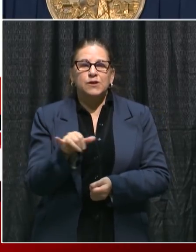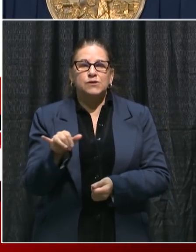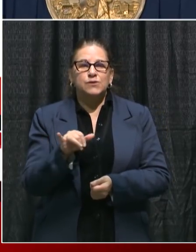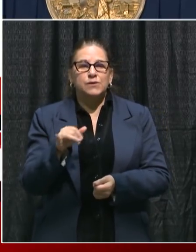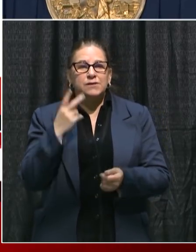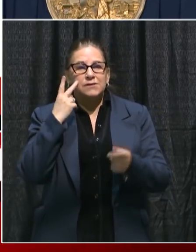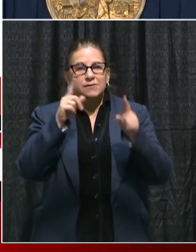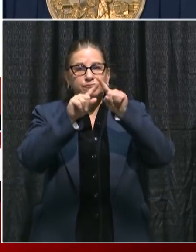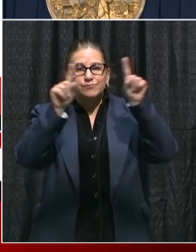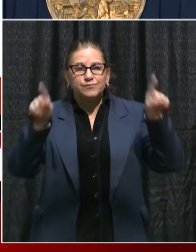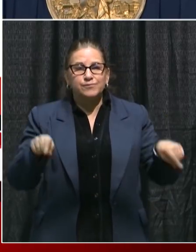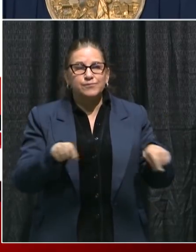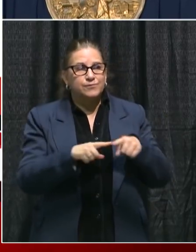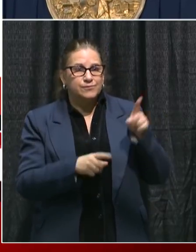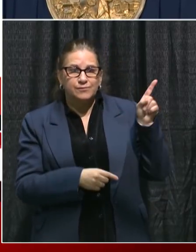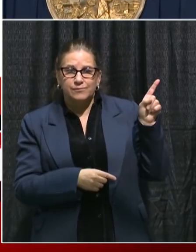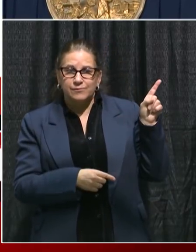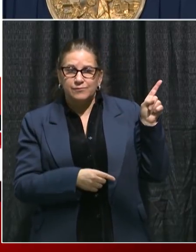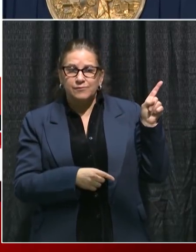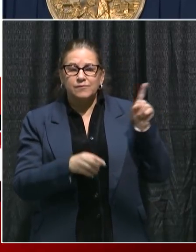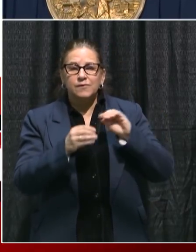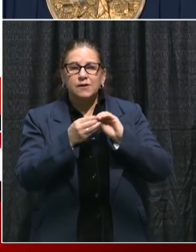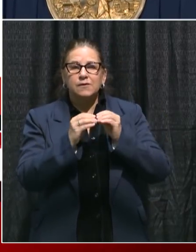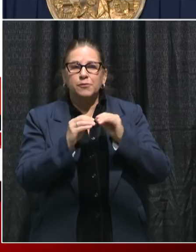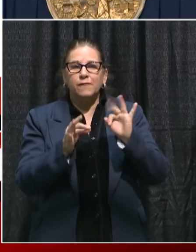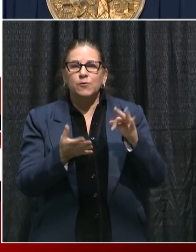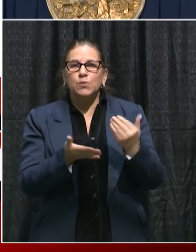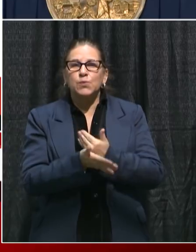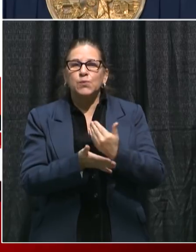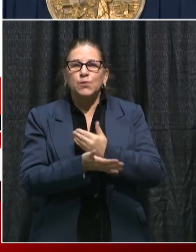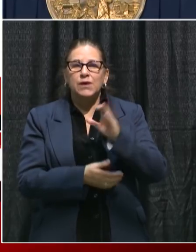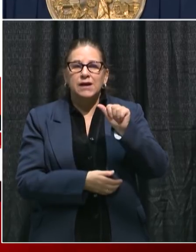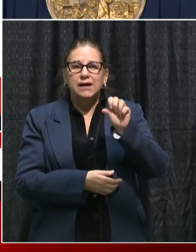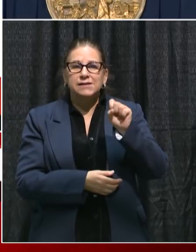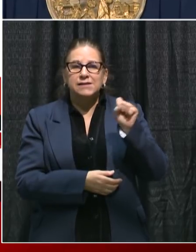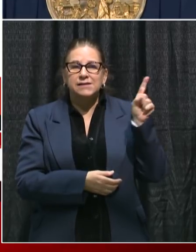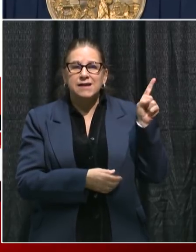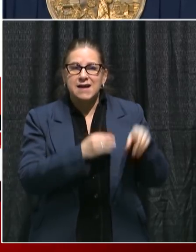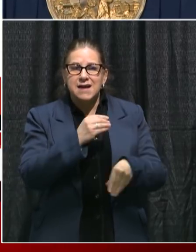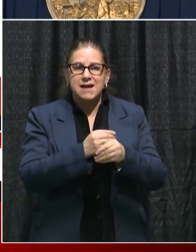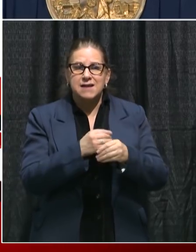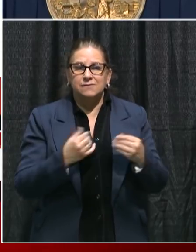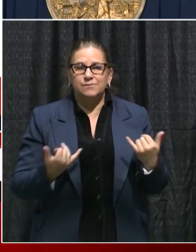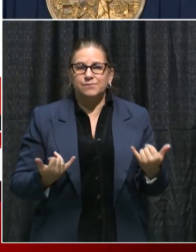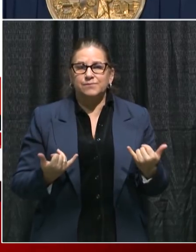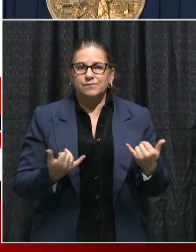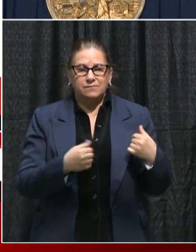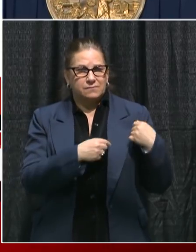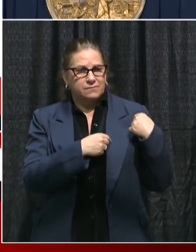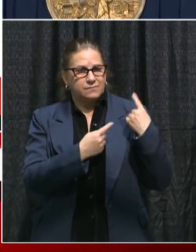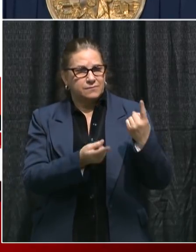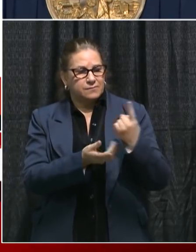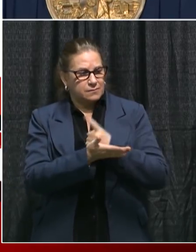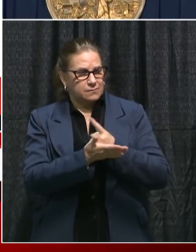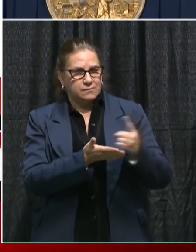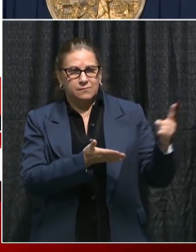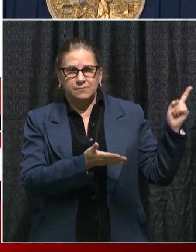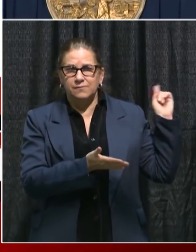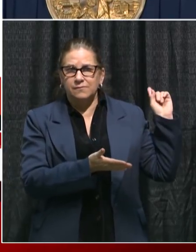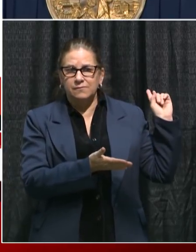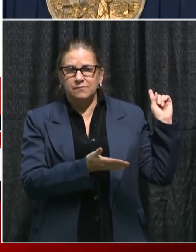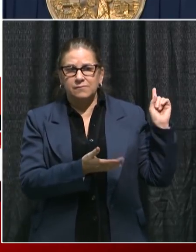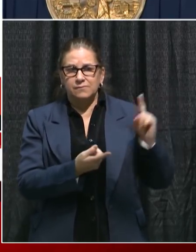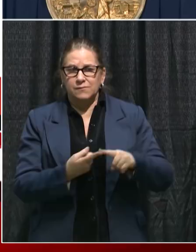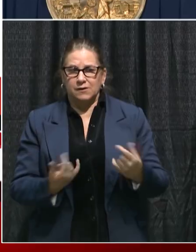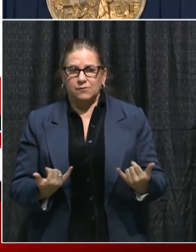new cases reported over the last week, as well as the average of new cases per day